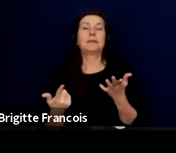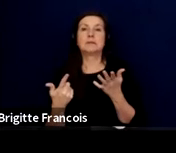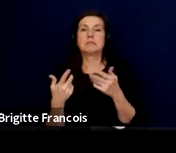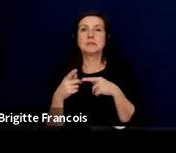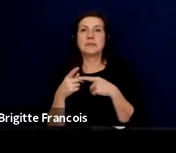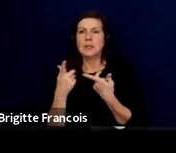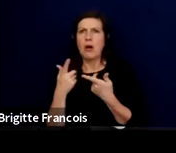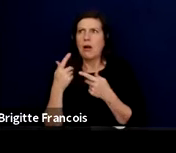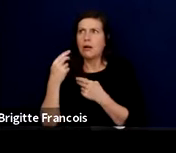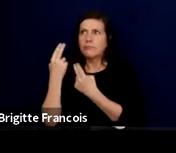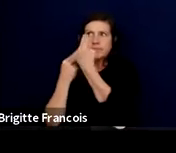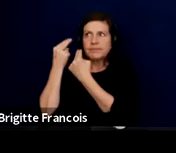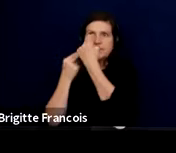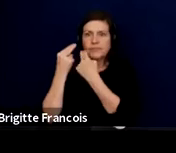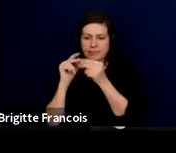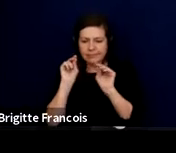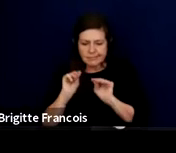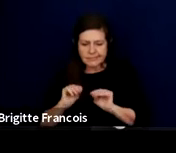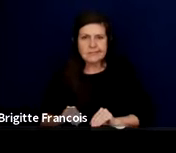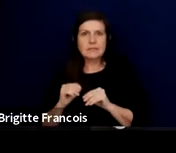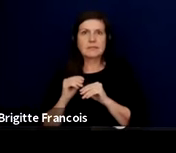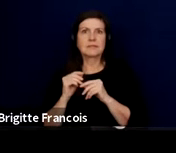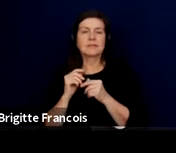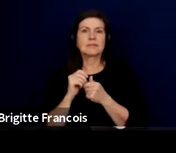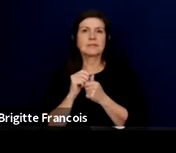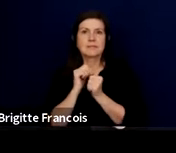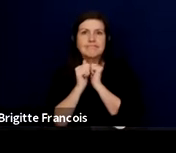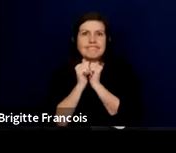examinations or so forth. So